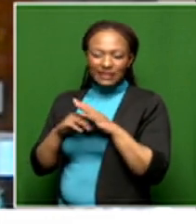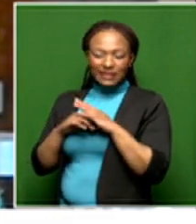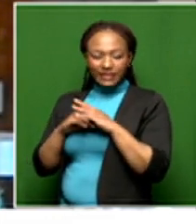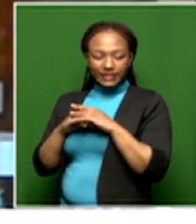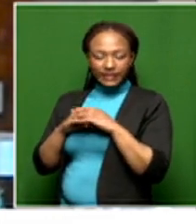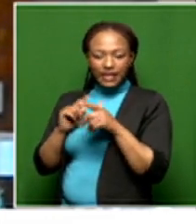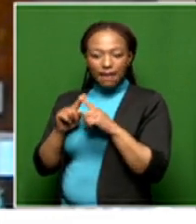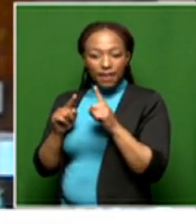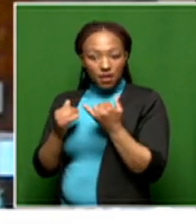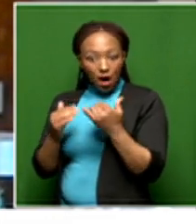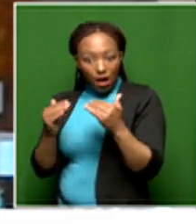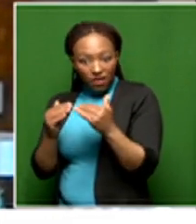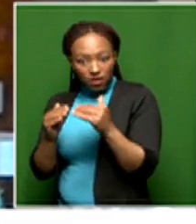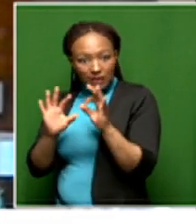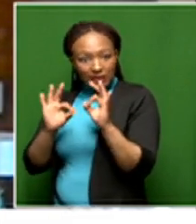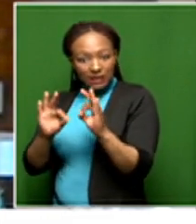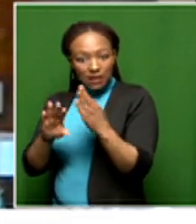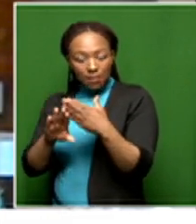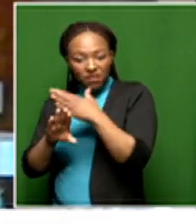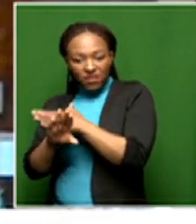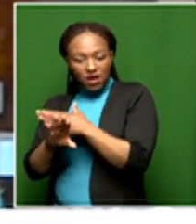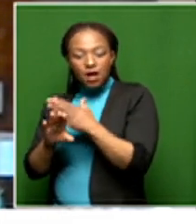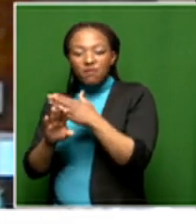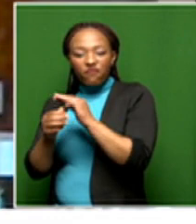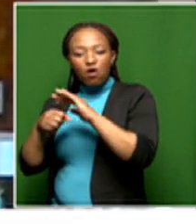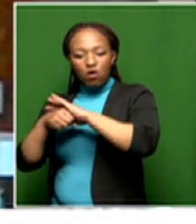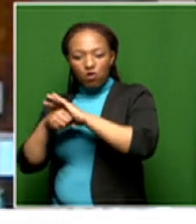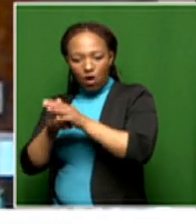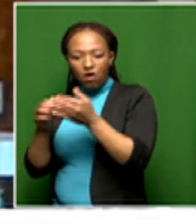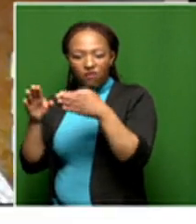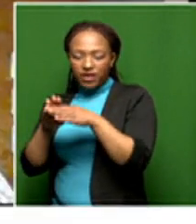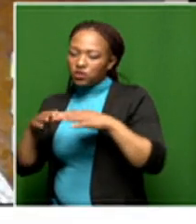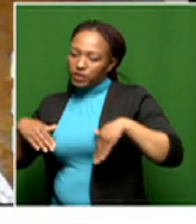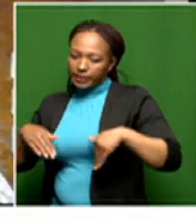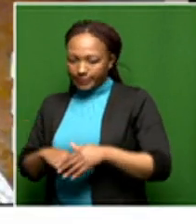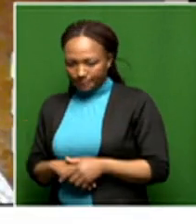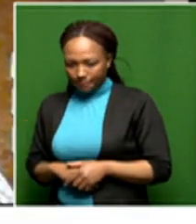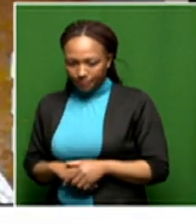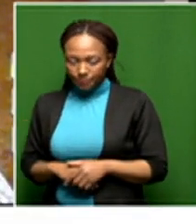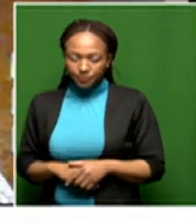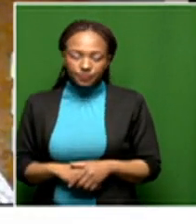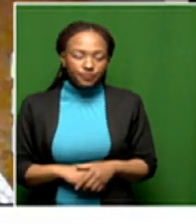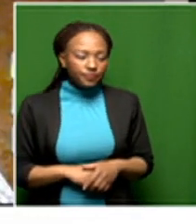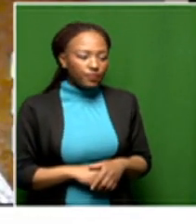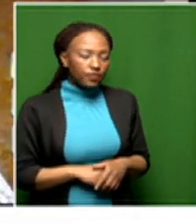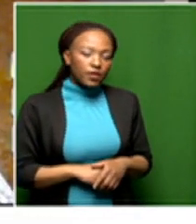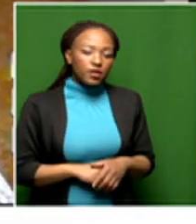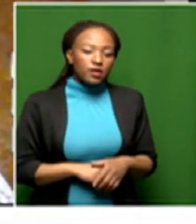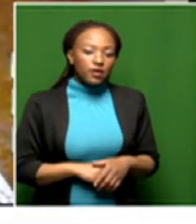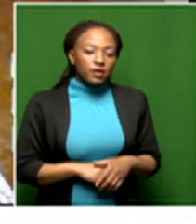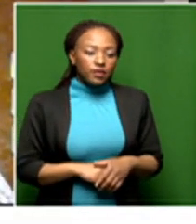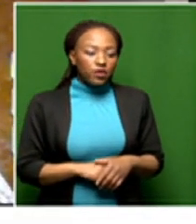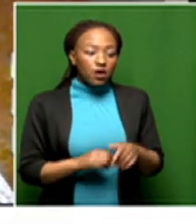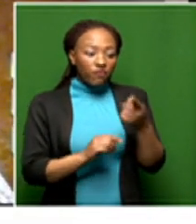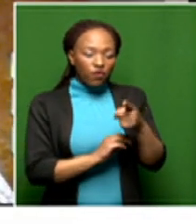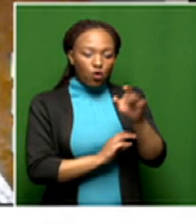nowhere near the levels that we were previously before COVID as well. And just the final questions. In terms of